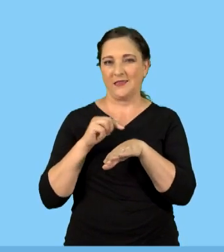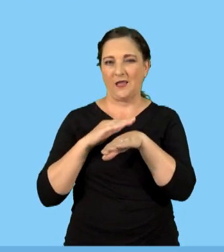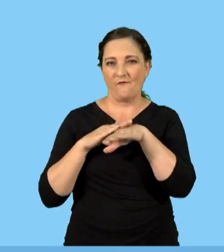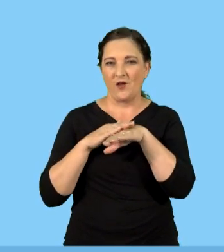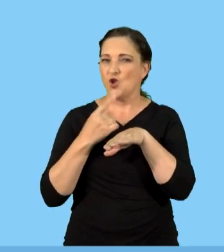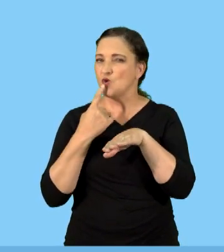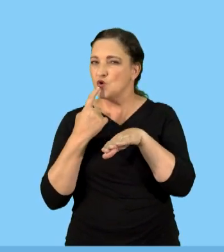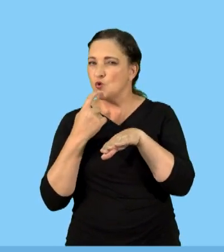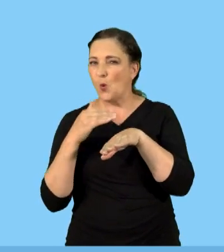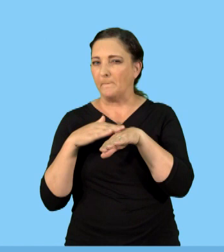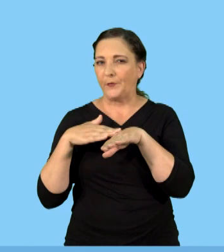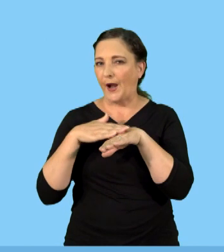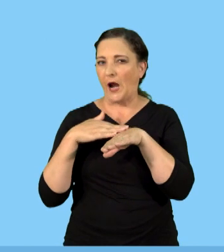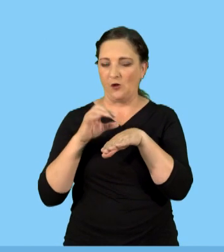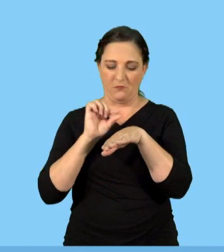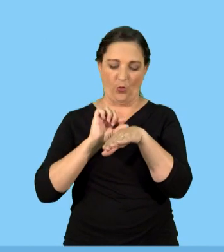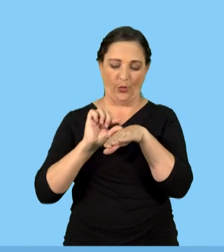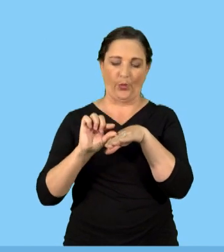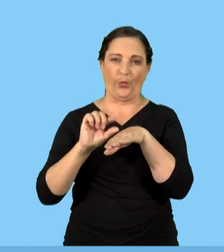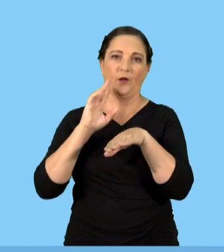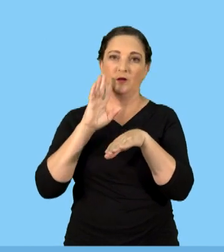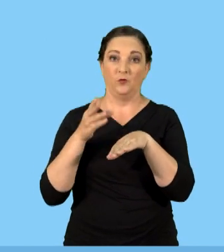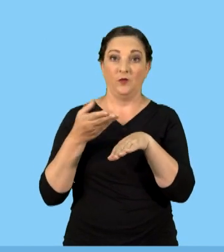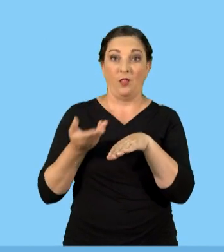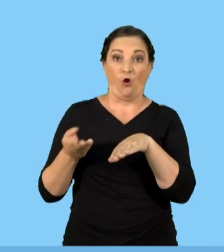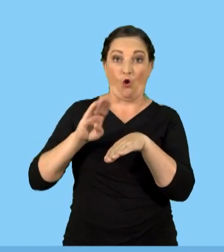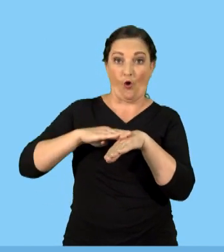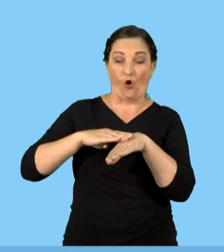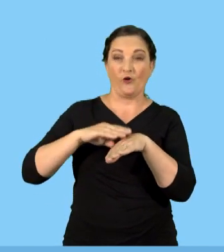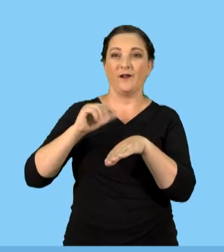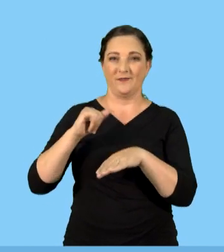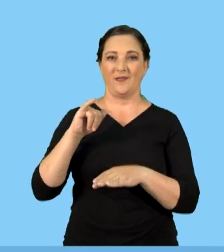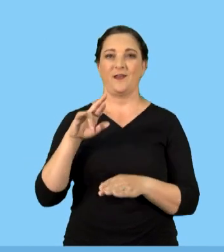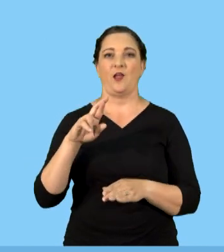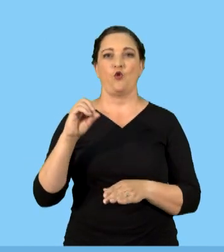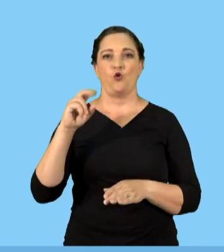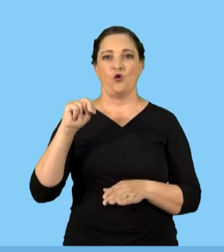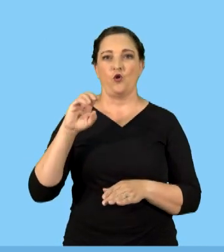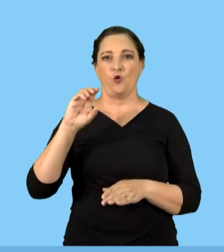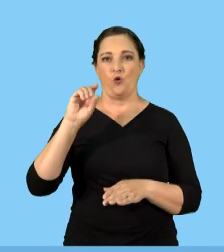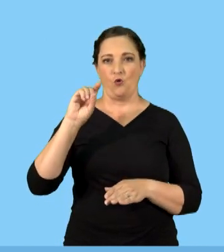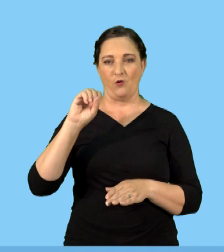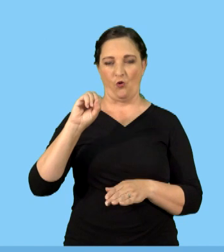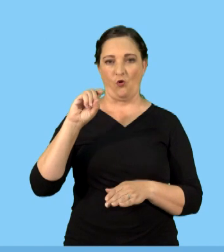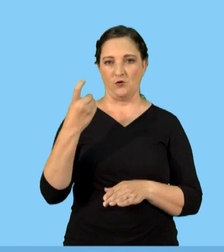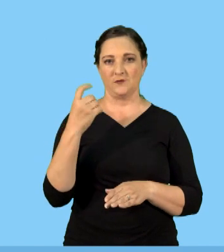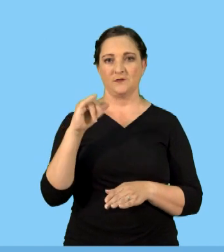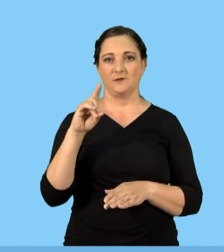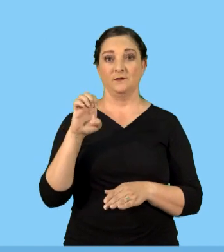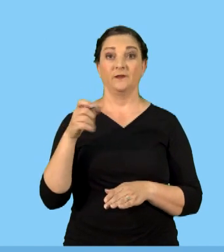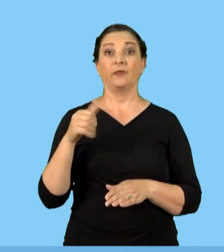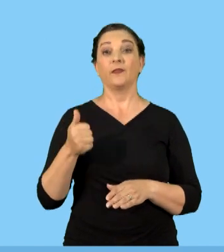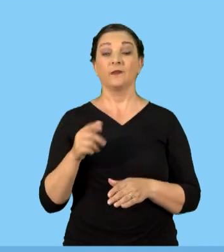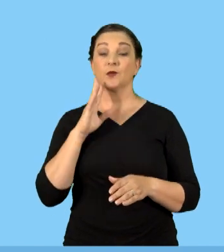iron with the oxygen to form that reddish brown flaky substance, which is called our iron oxide.